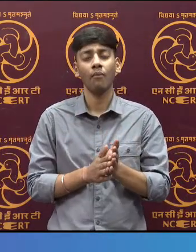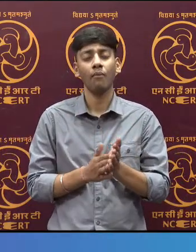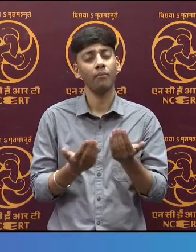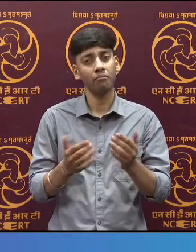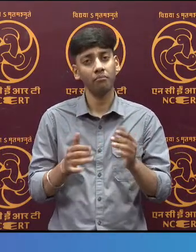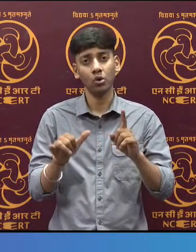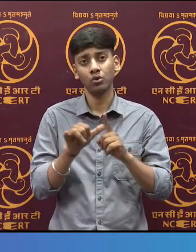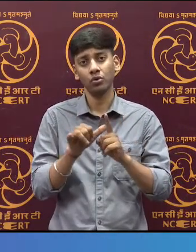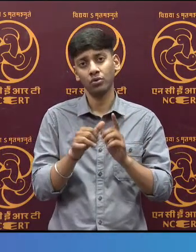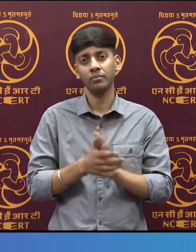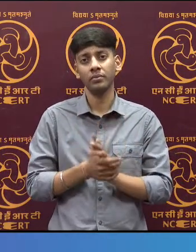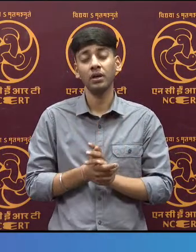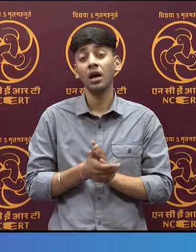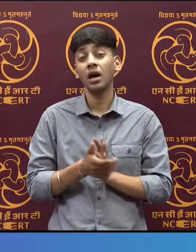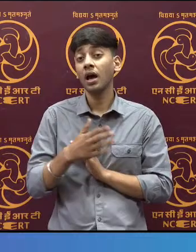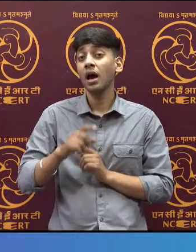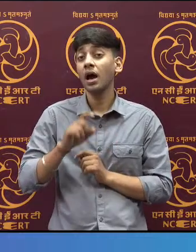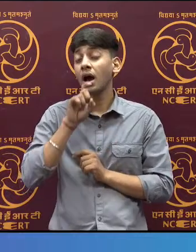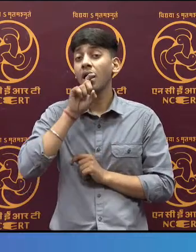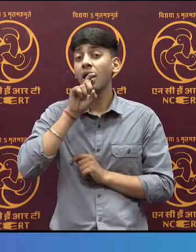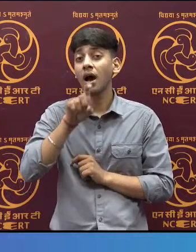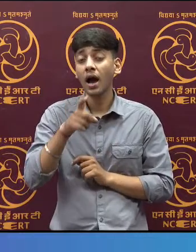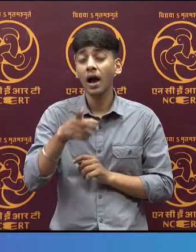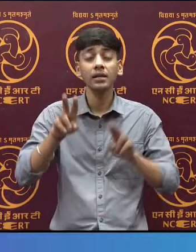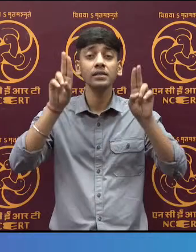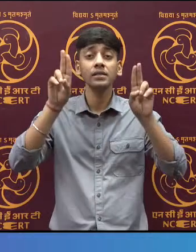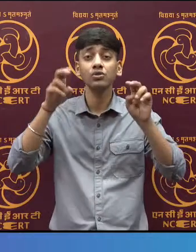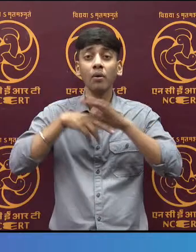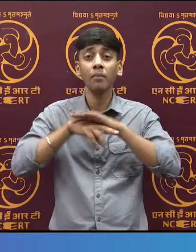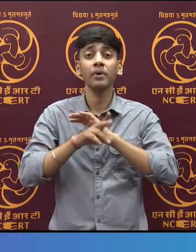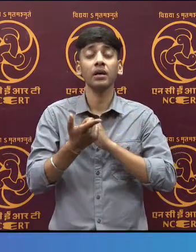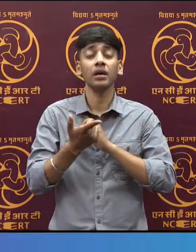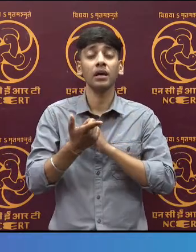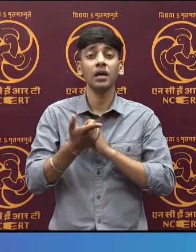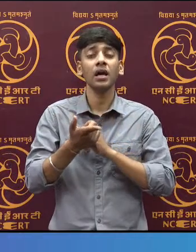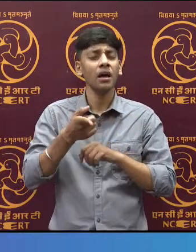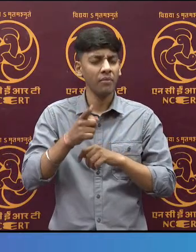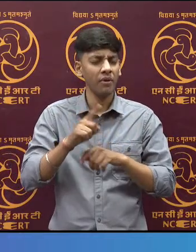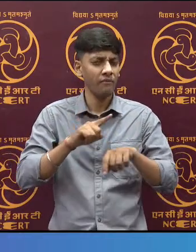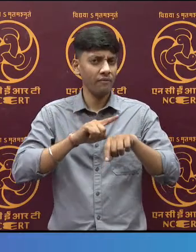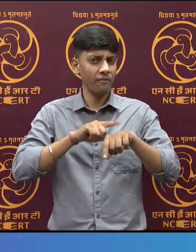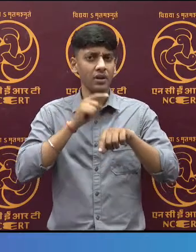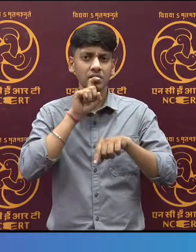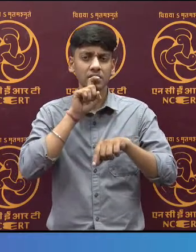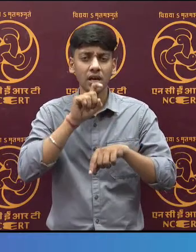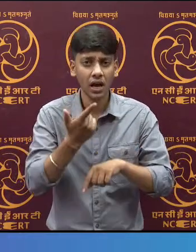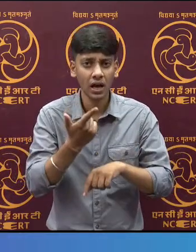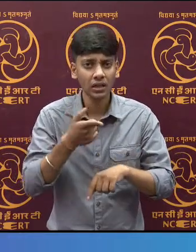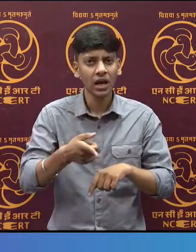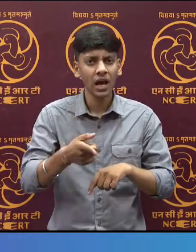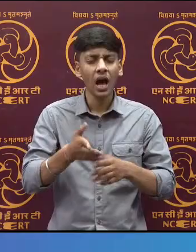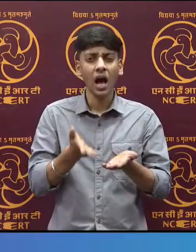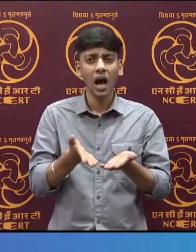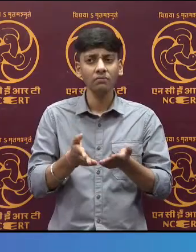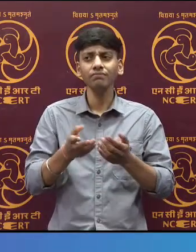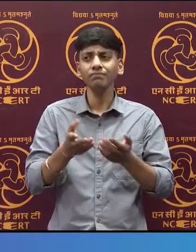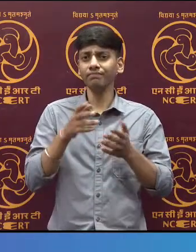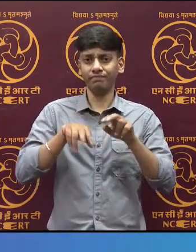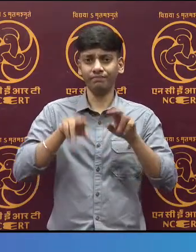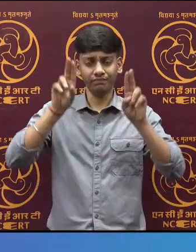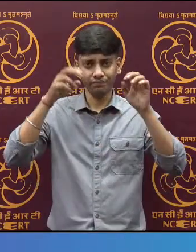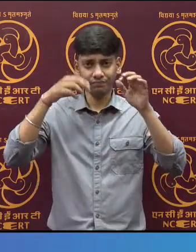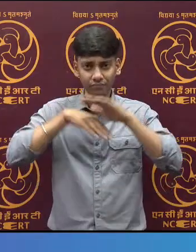box option. And now we are starting our topic for today. And ma'am, firstly I would like to ask you, what are we going to cover in